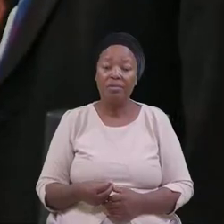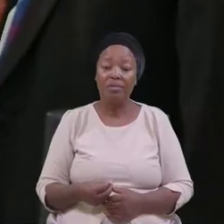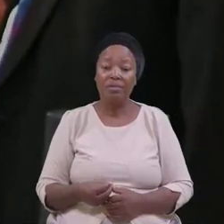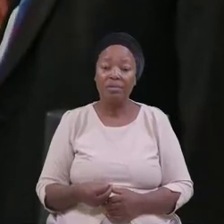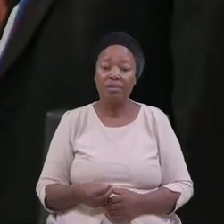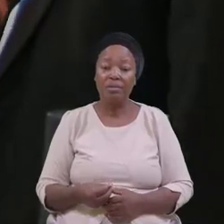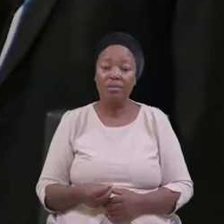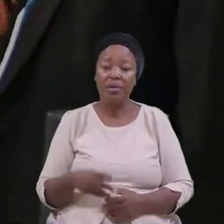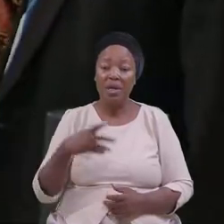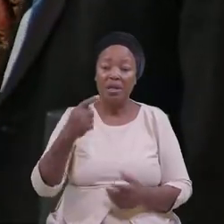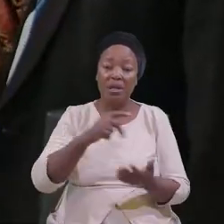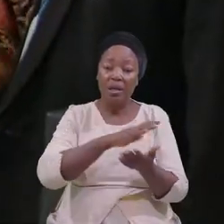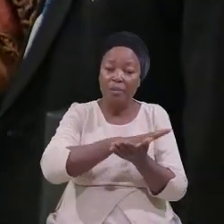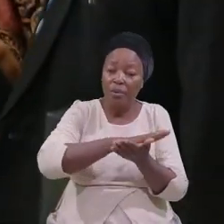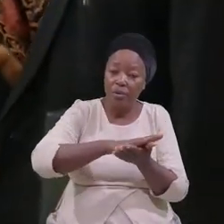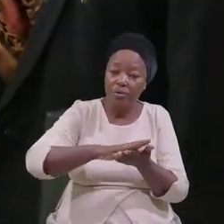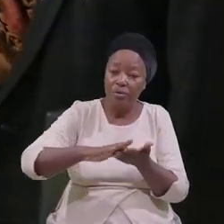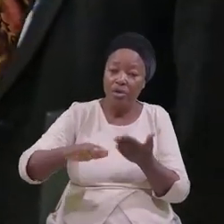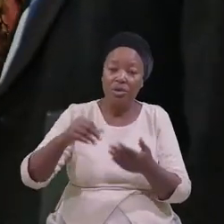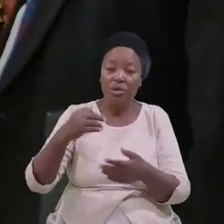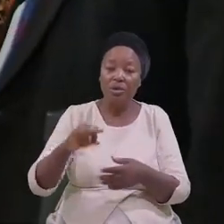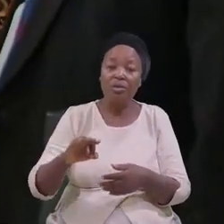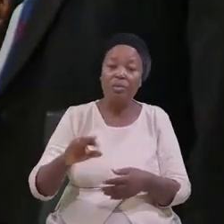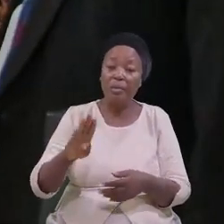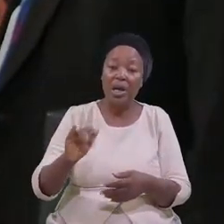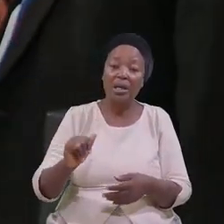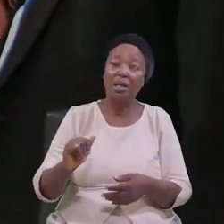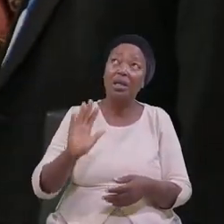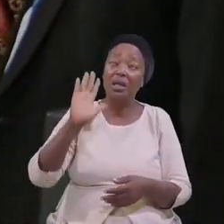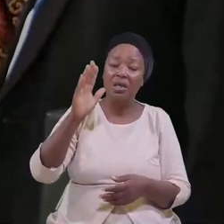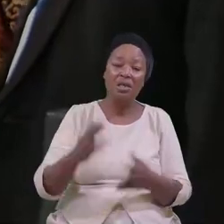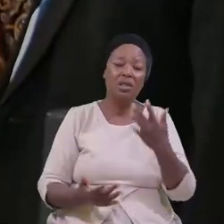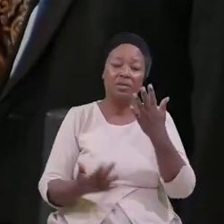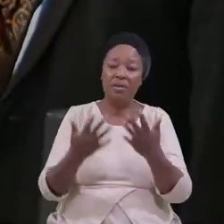the purging of his fire, by his fire.